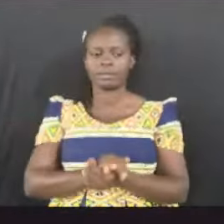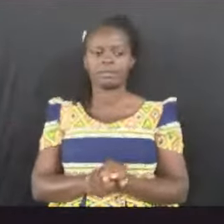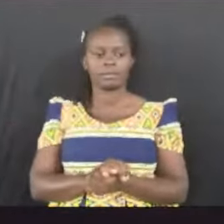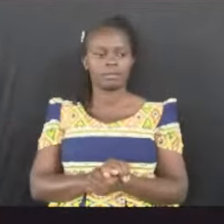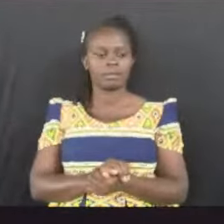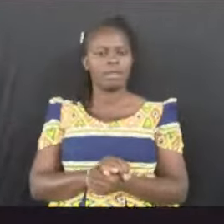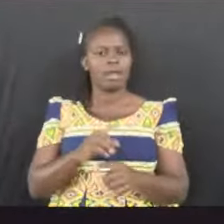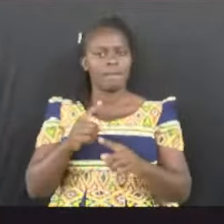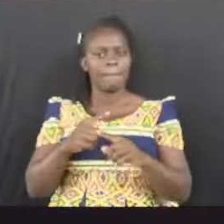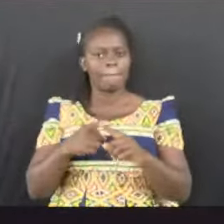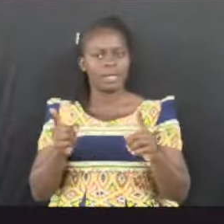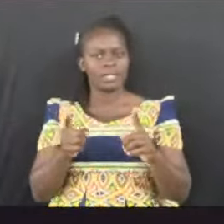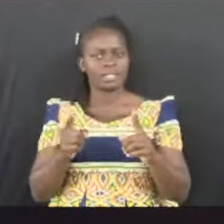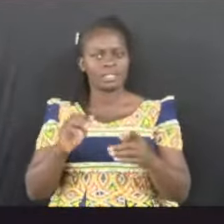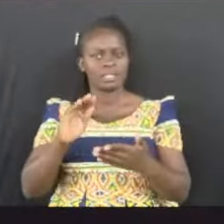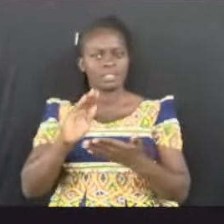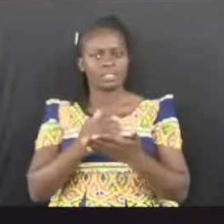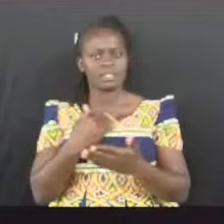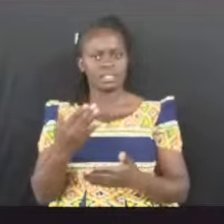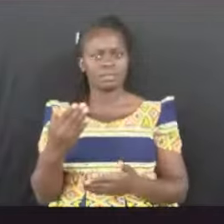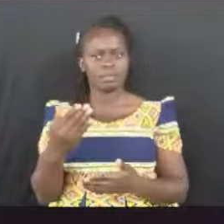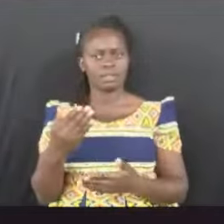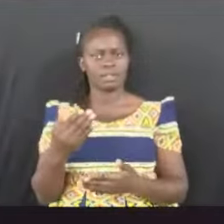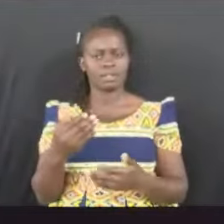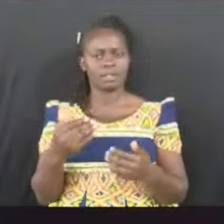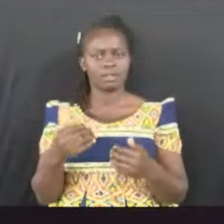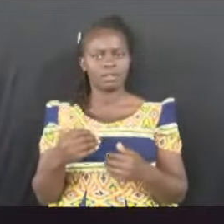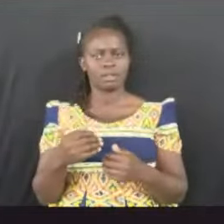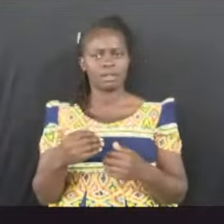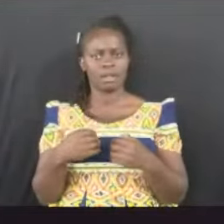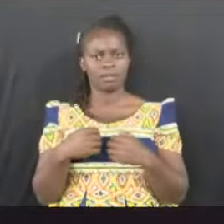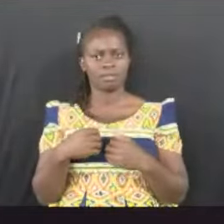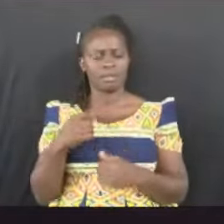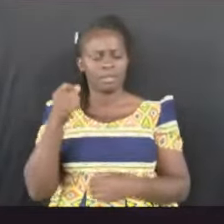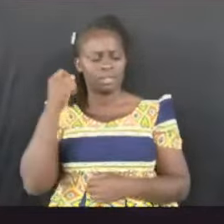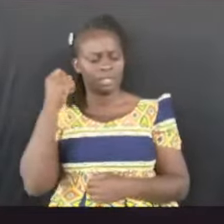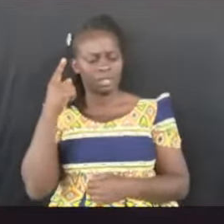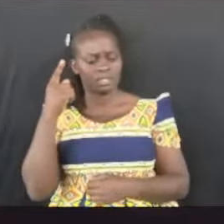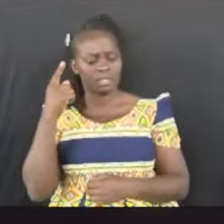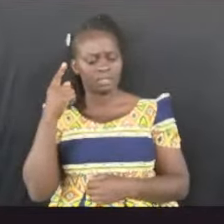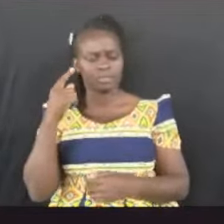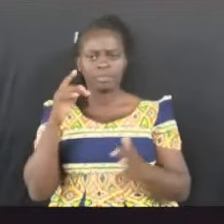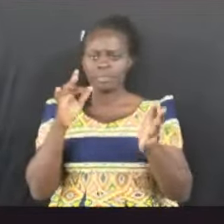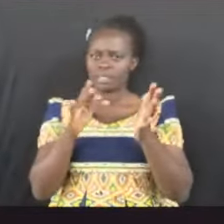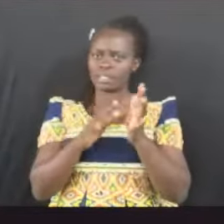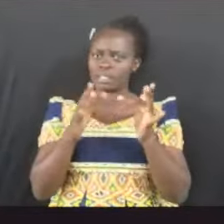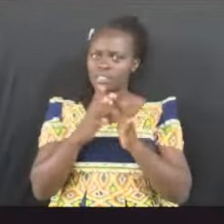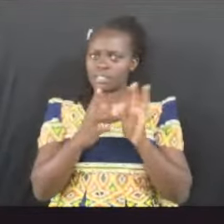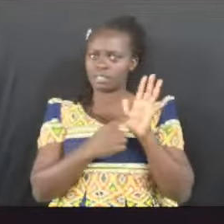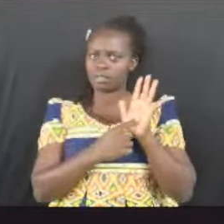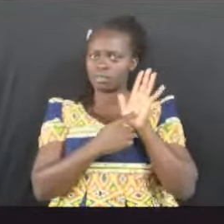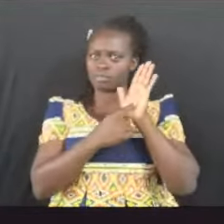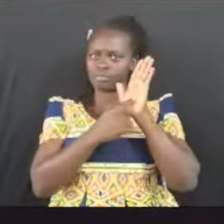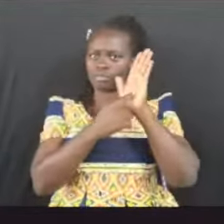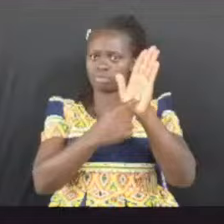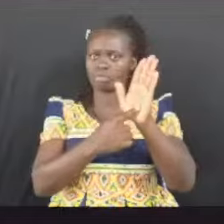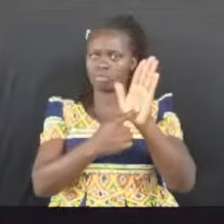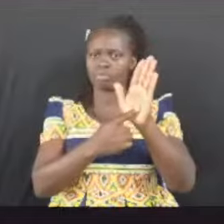is something else. Jesus recapitulates the story of Israel. He is the new